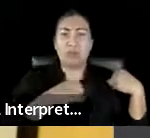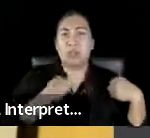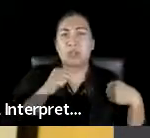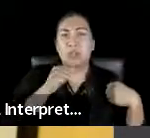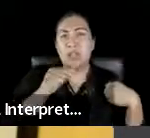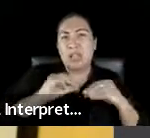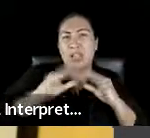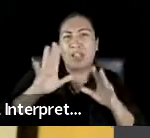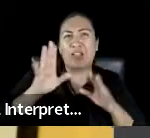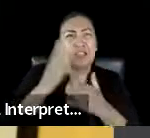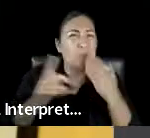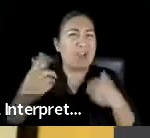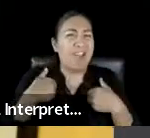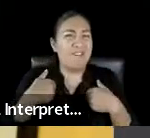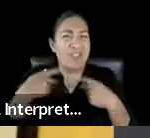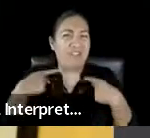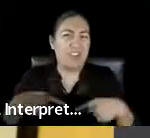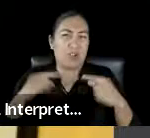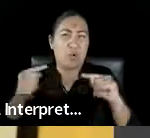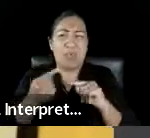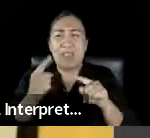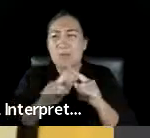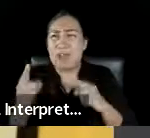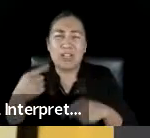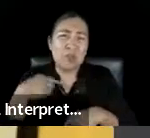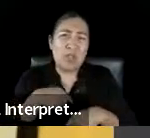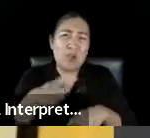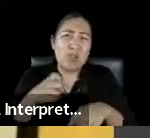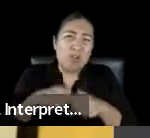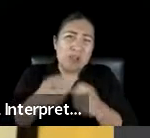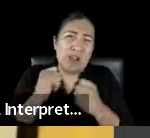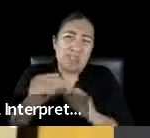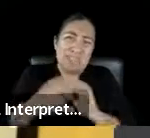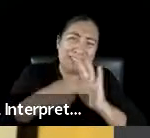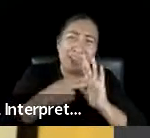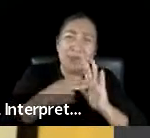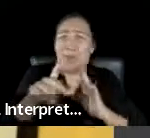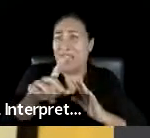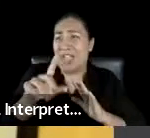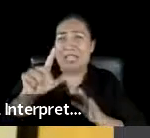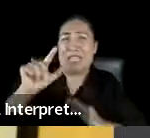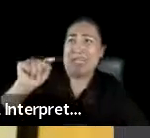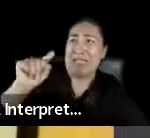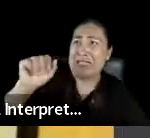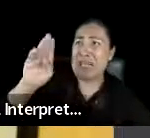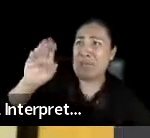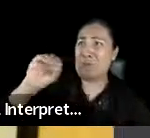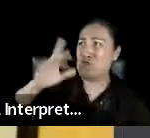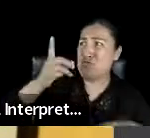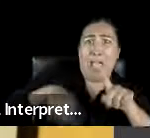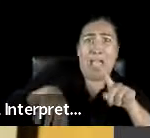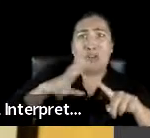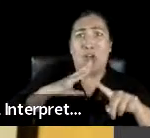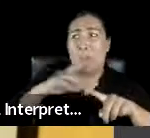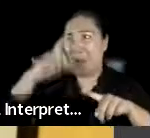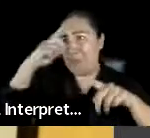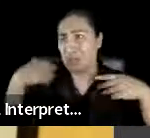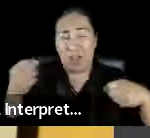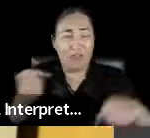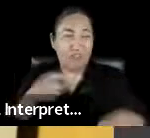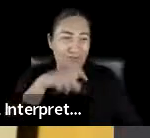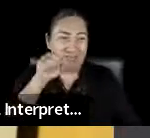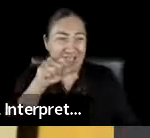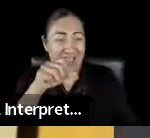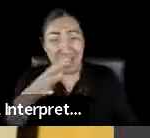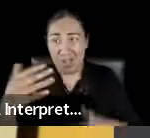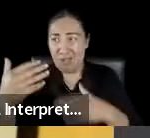really wanted to break the stigma of mental health being a taboo subject you can't openly talk about. Yeah, we had this line near the end, the weight